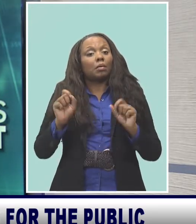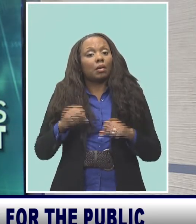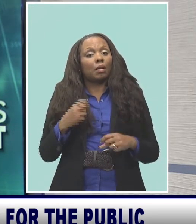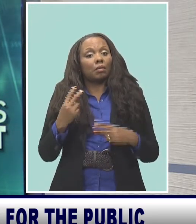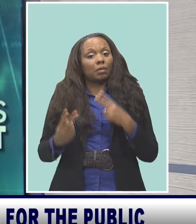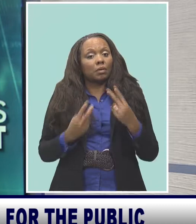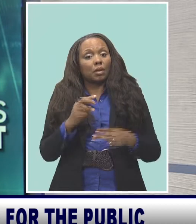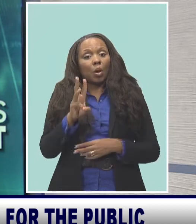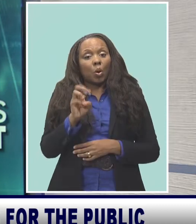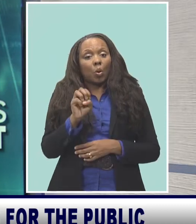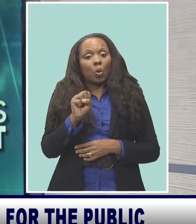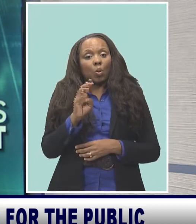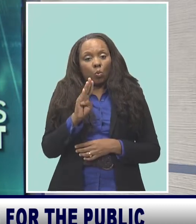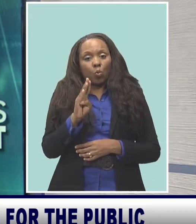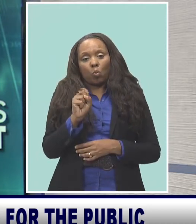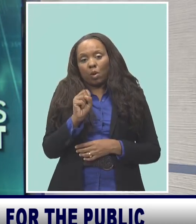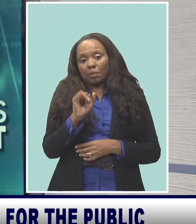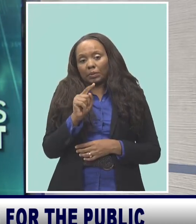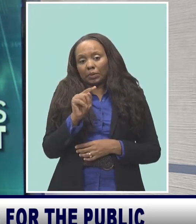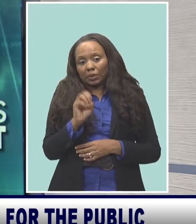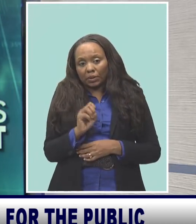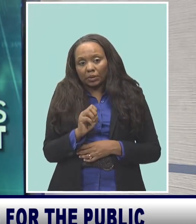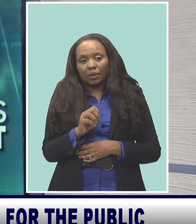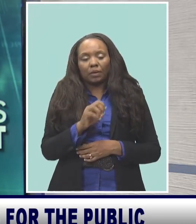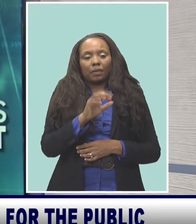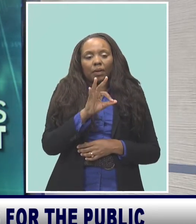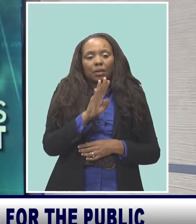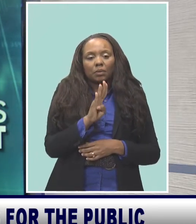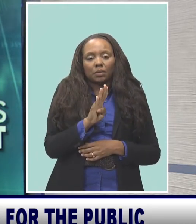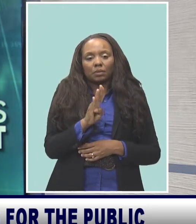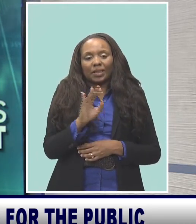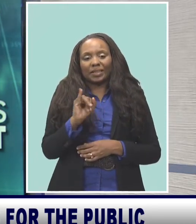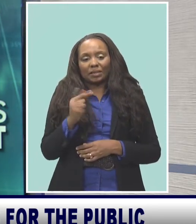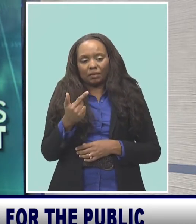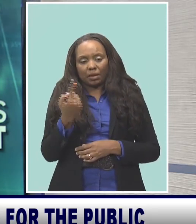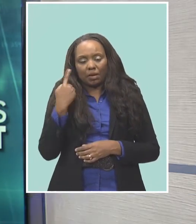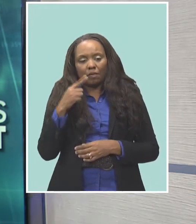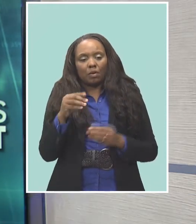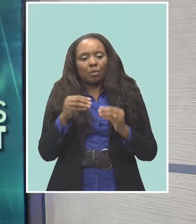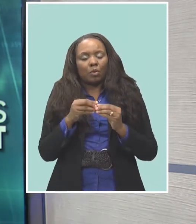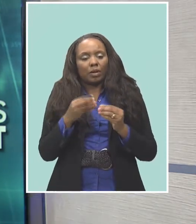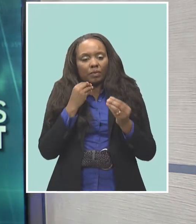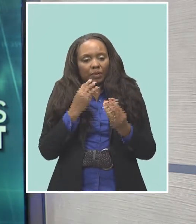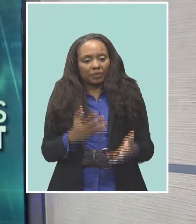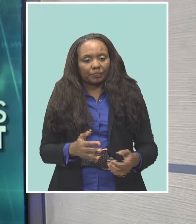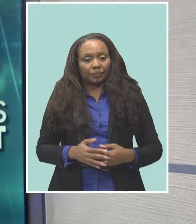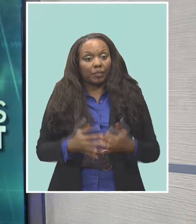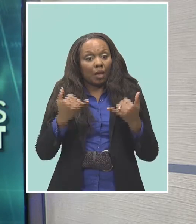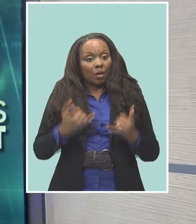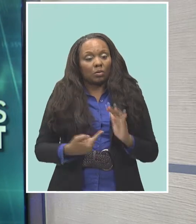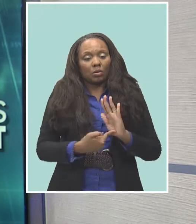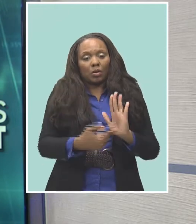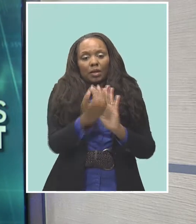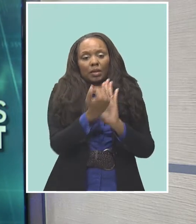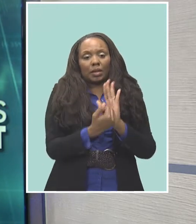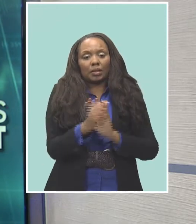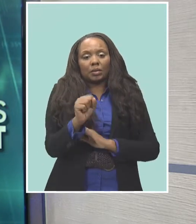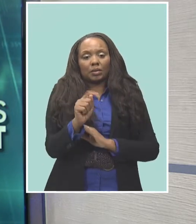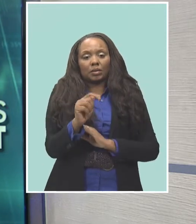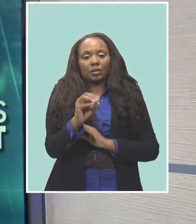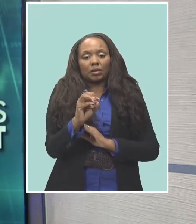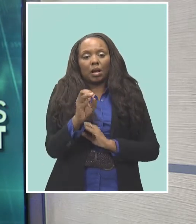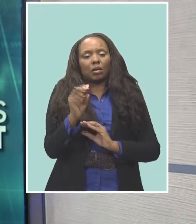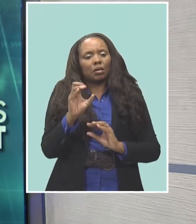website or its existing social media platforms on Facebook or Instagram for instructions. Time now to take a look at how stocks traded on